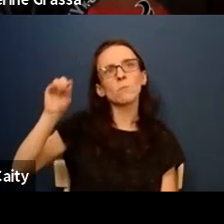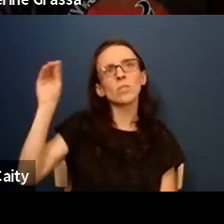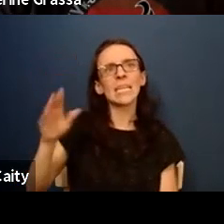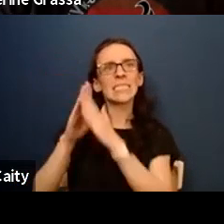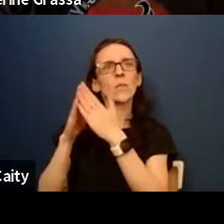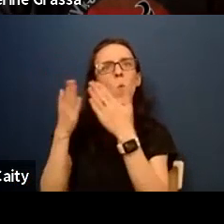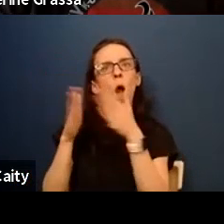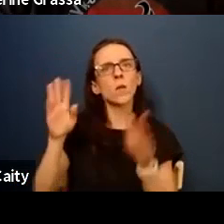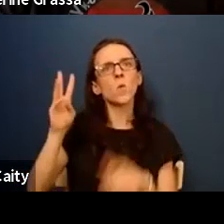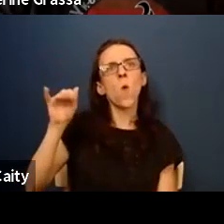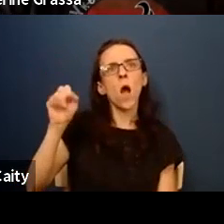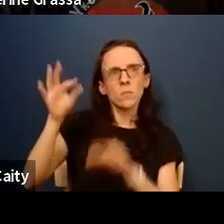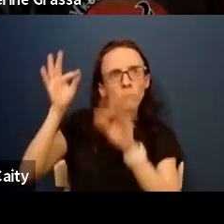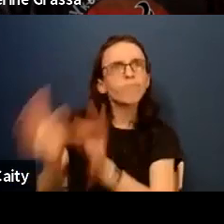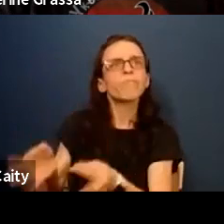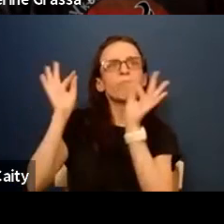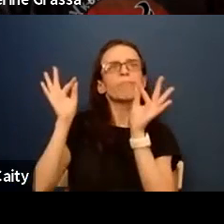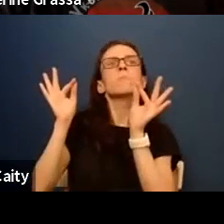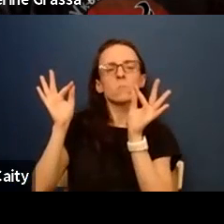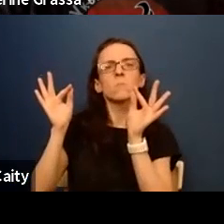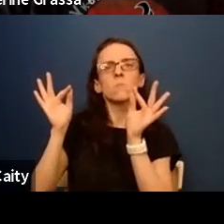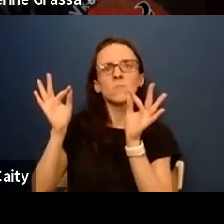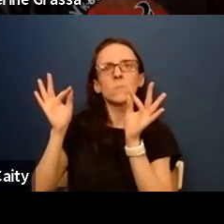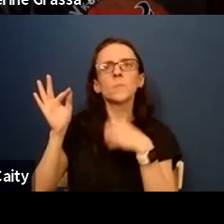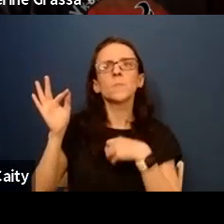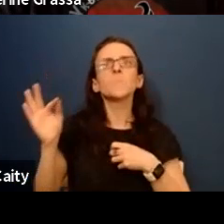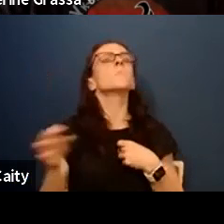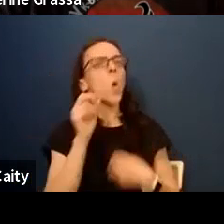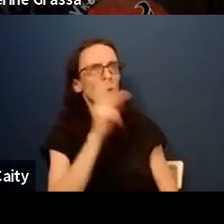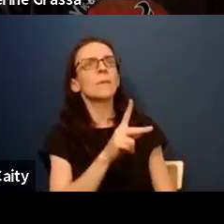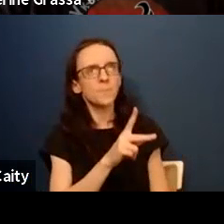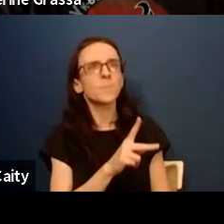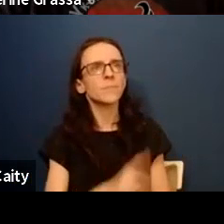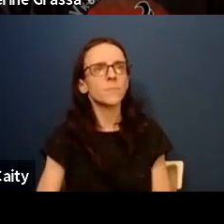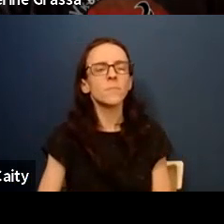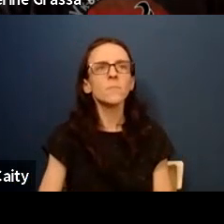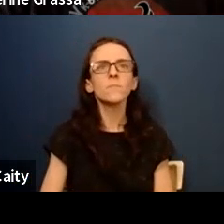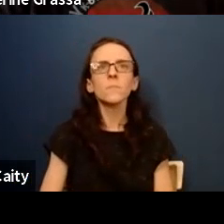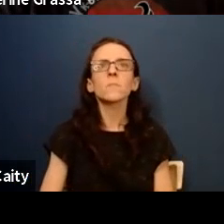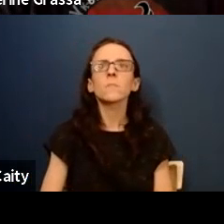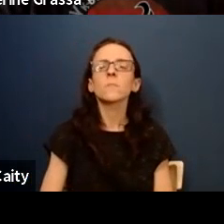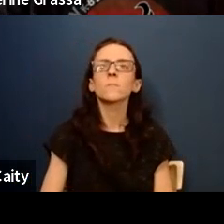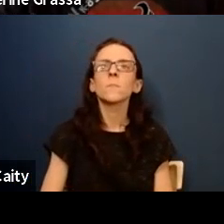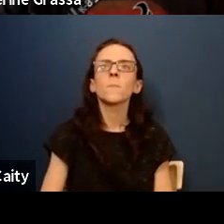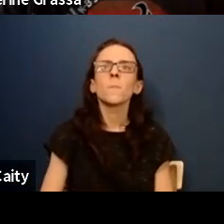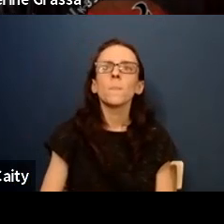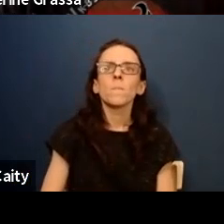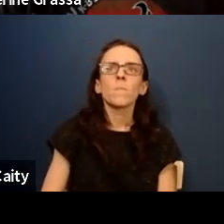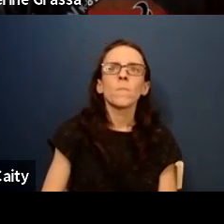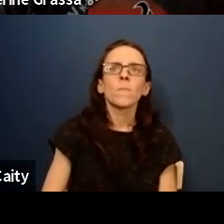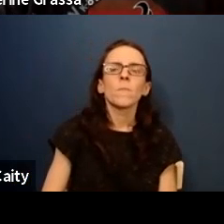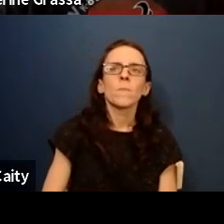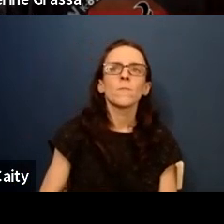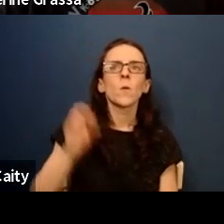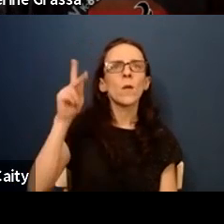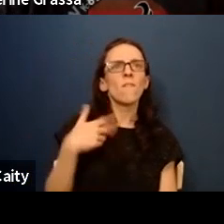was absolutely one of Got the it. criteria. Okay. Right. Okay. All right. So we've got 3